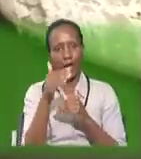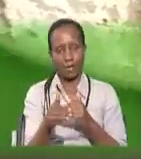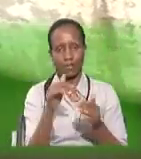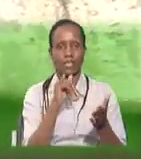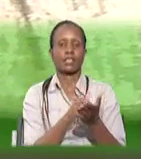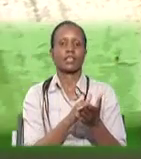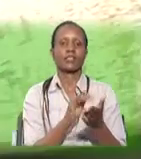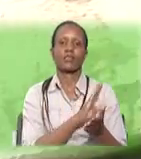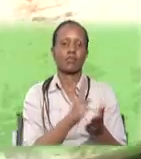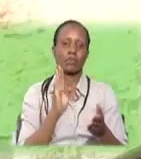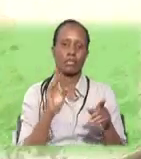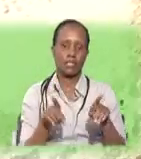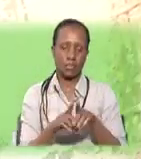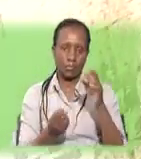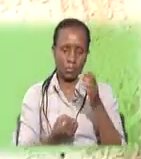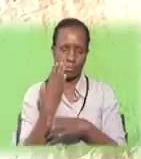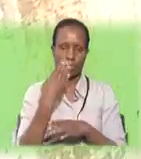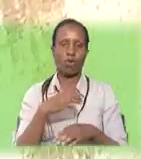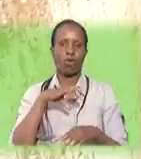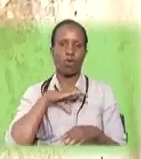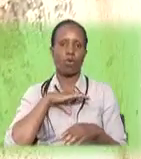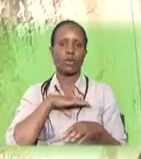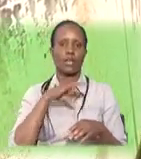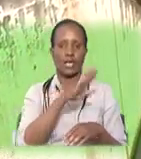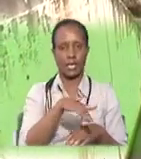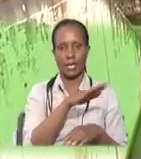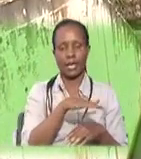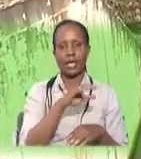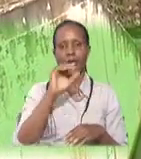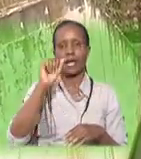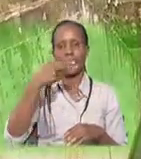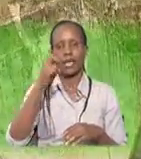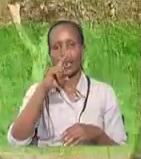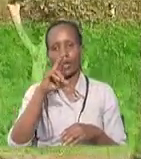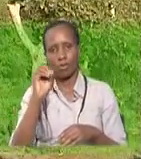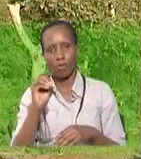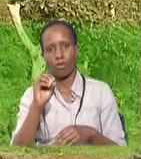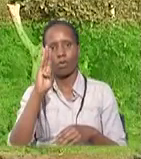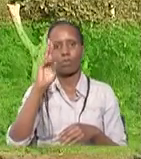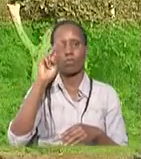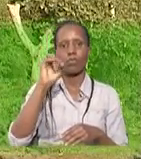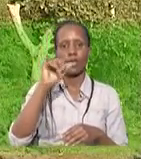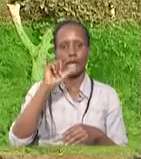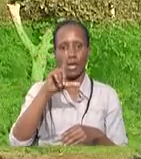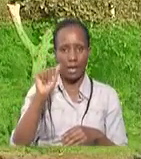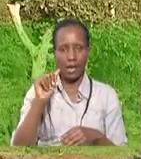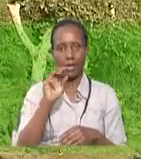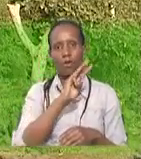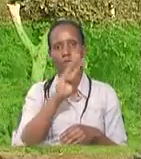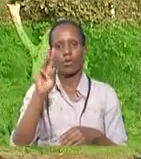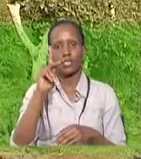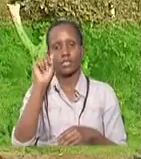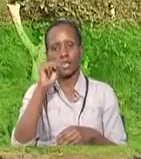Thereafter, the board also developed its own schemes in Bura, Ahero, Bunyala, West